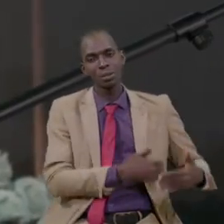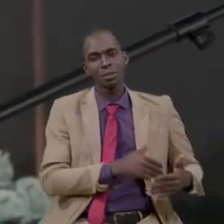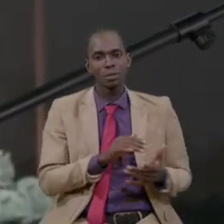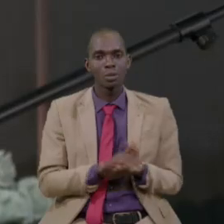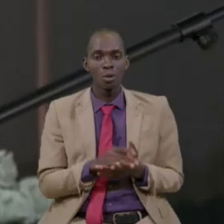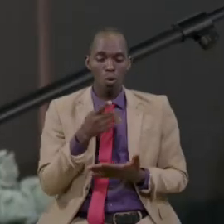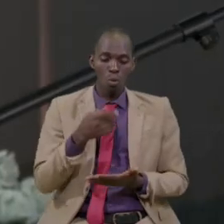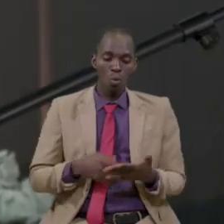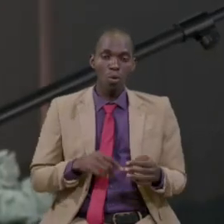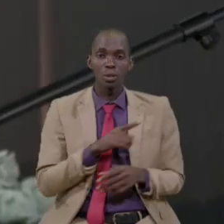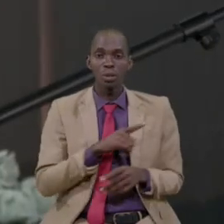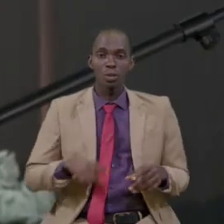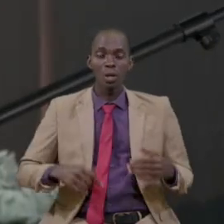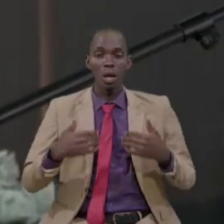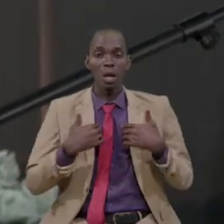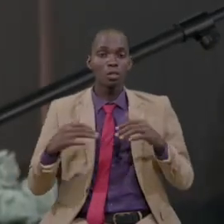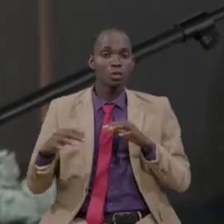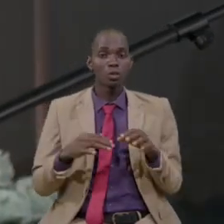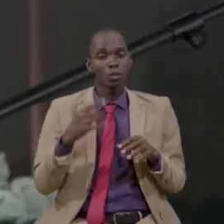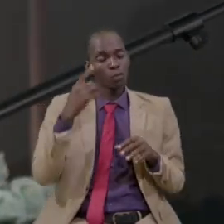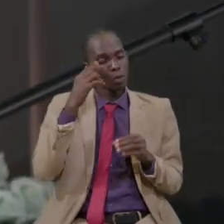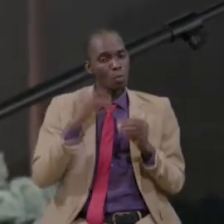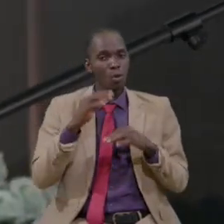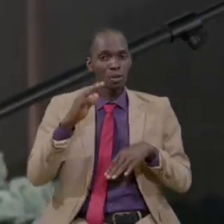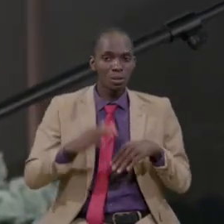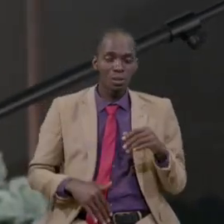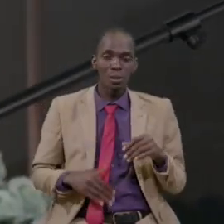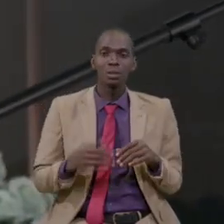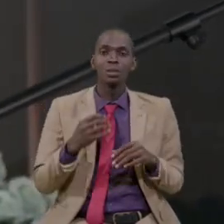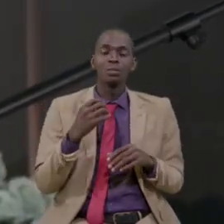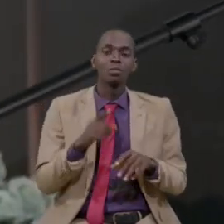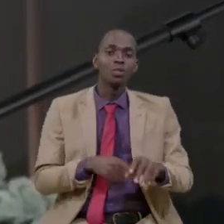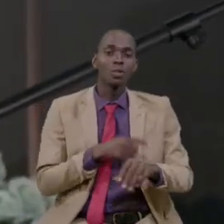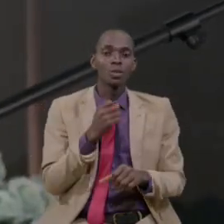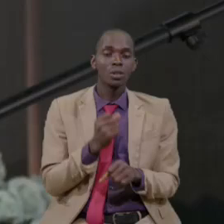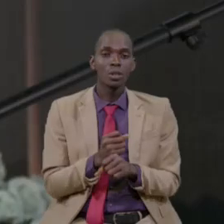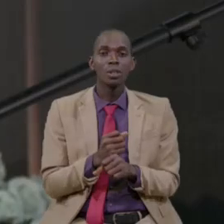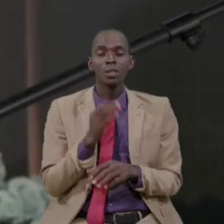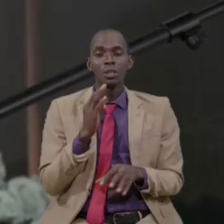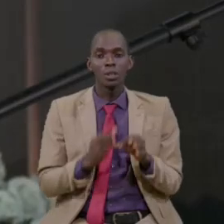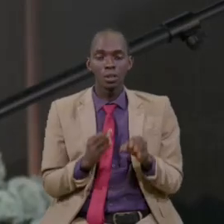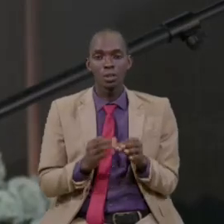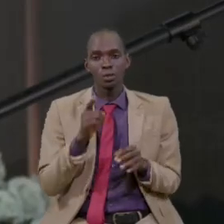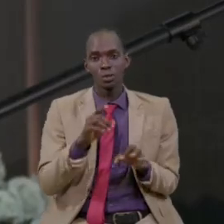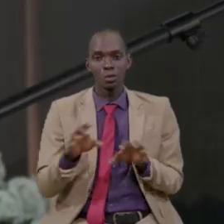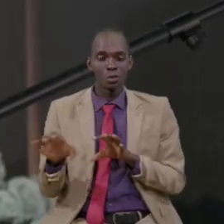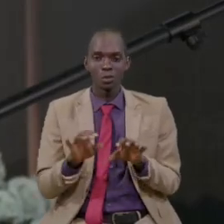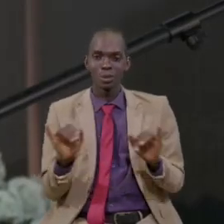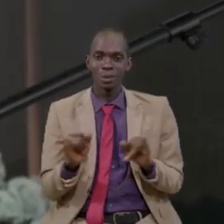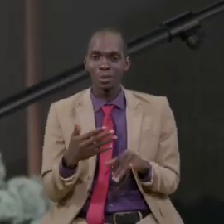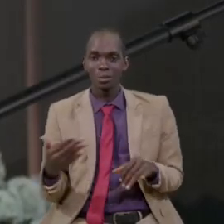all these more than 50 years, if you do the same thing, And if you go to every